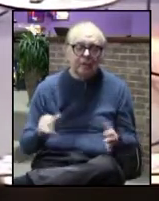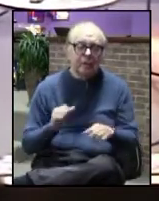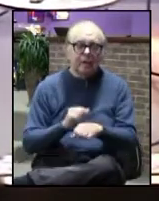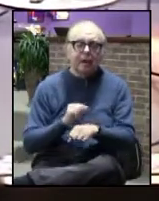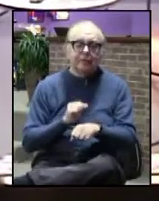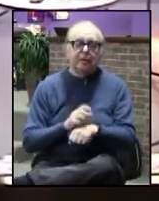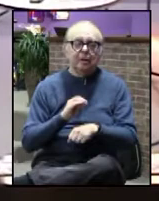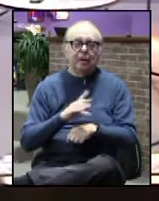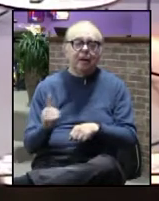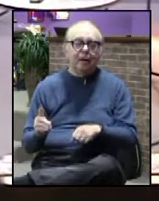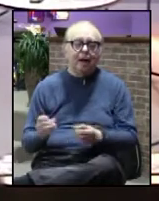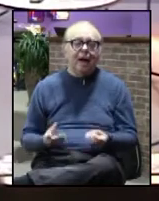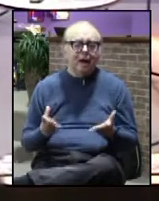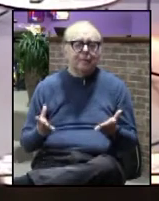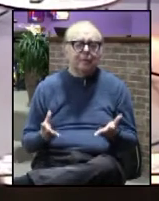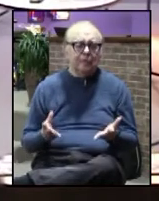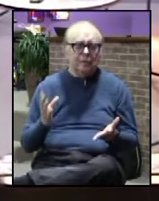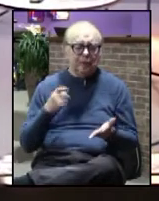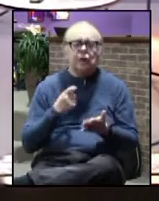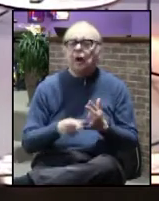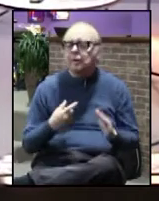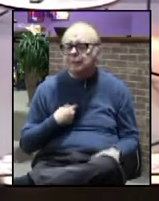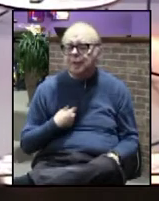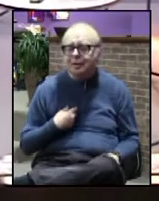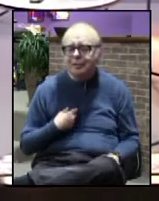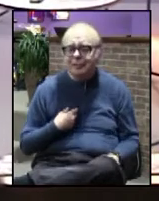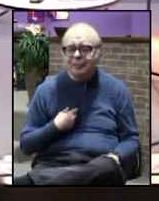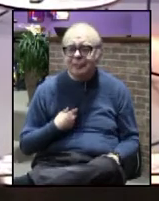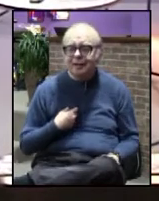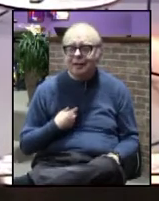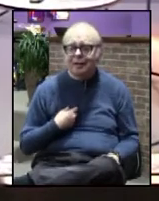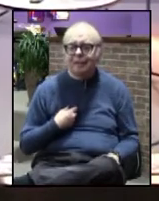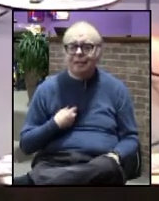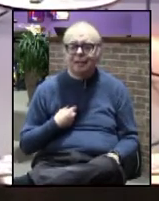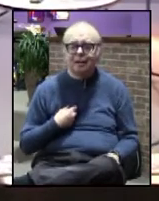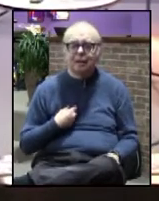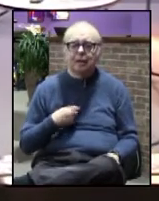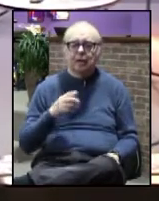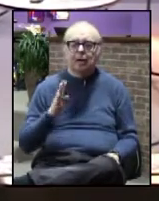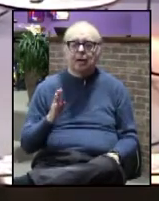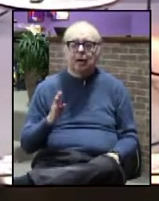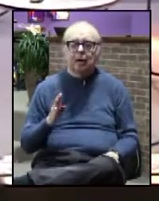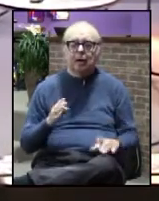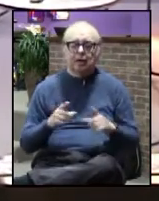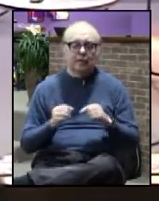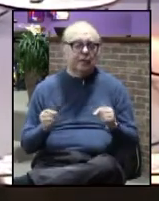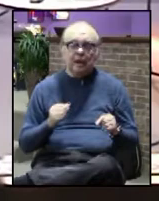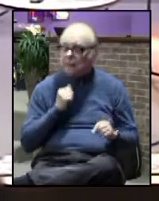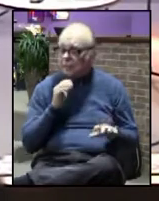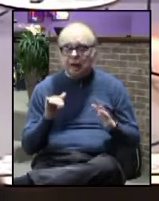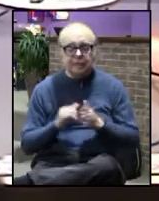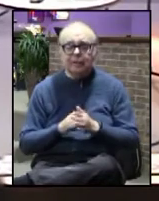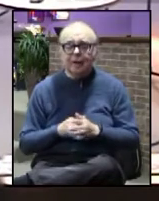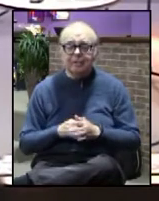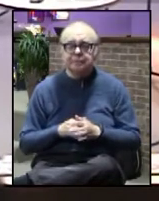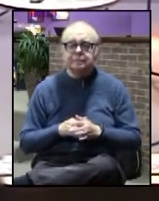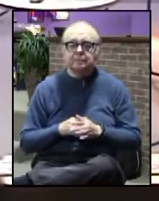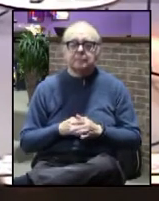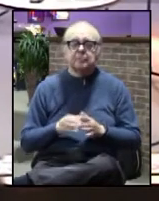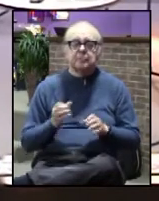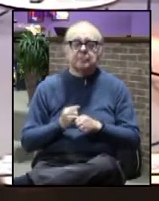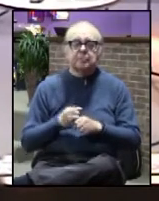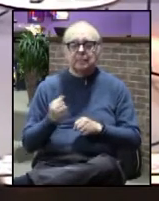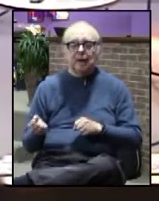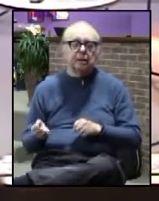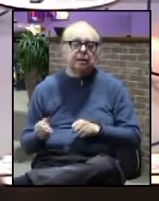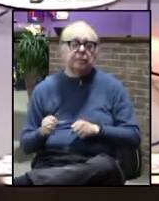at McDonald's, and how much is this going to cost me? 4 checks, it ain't going to cut it. I got to